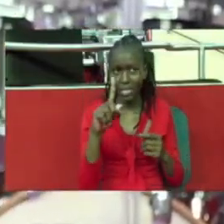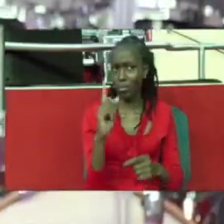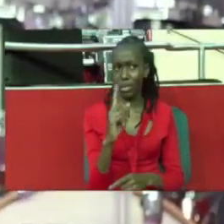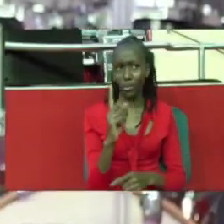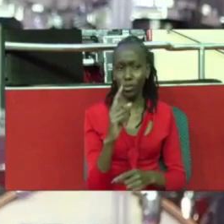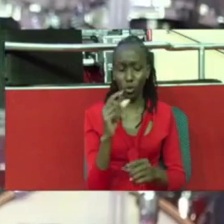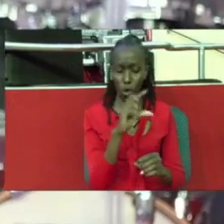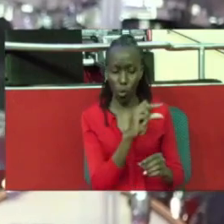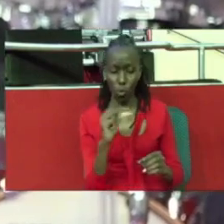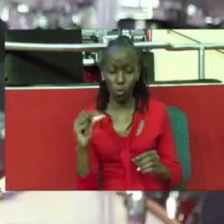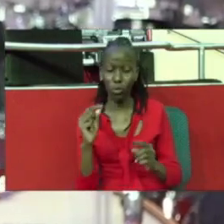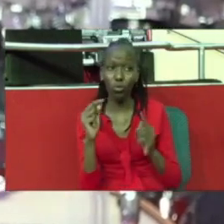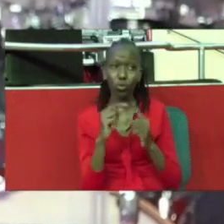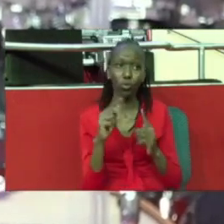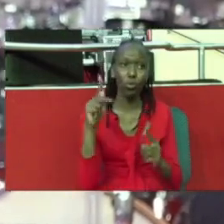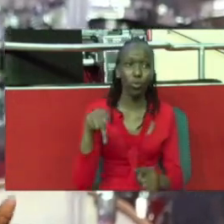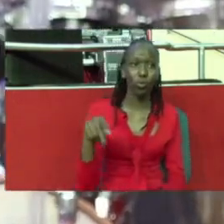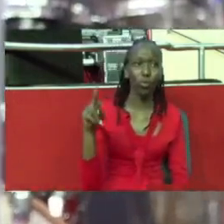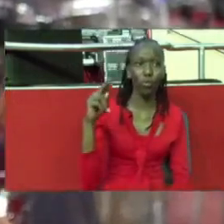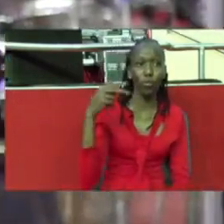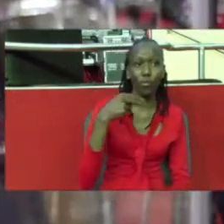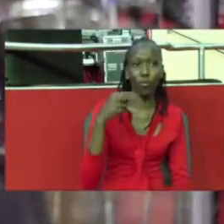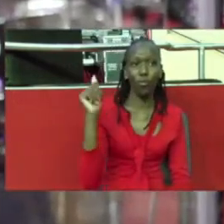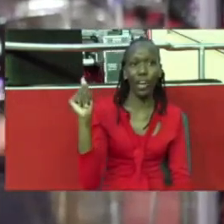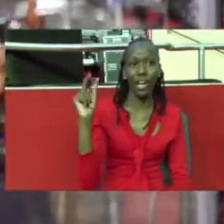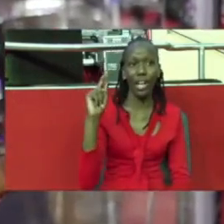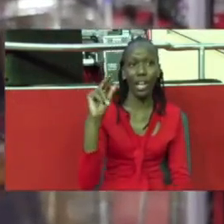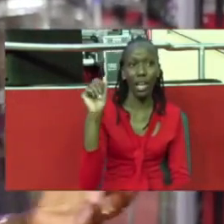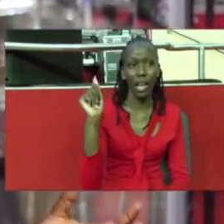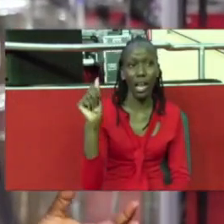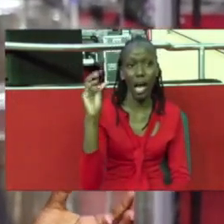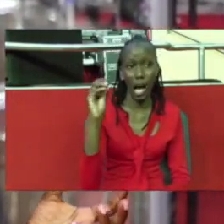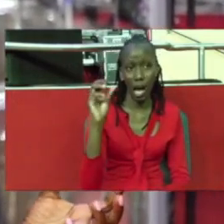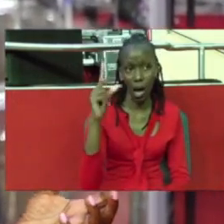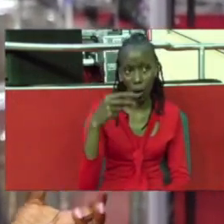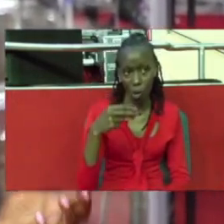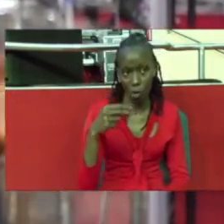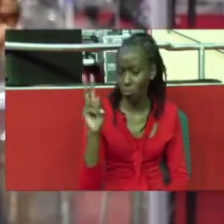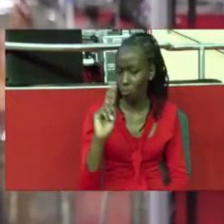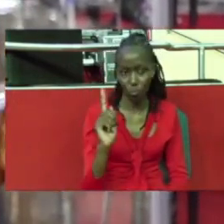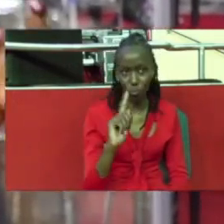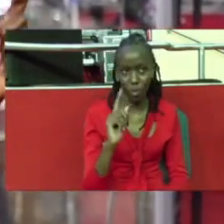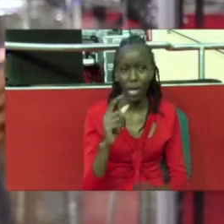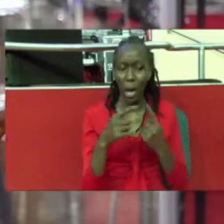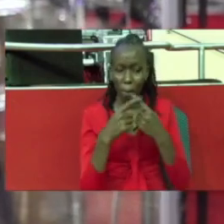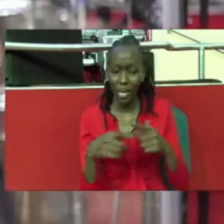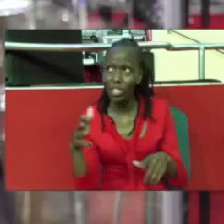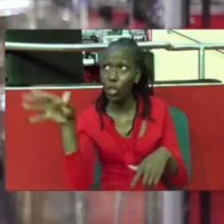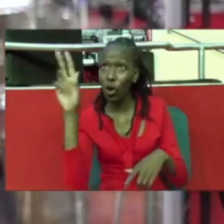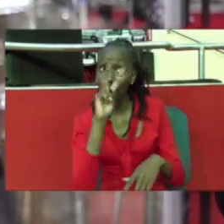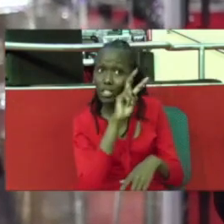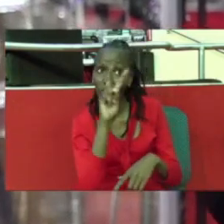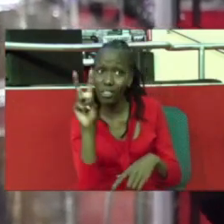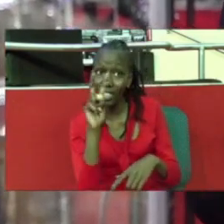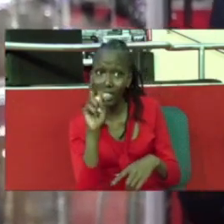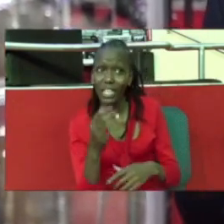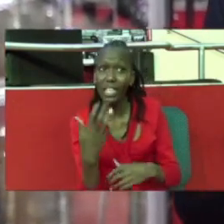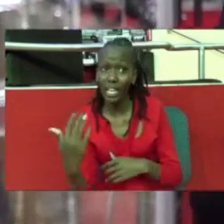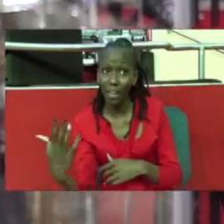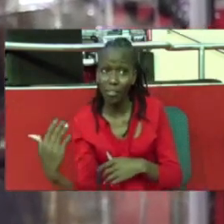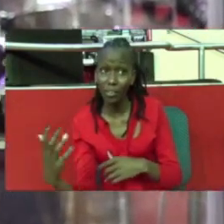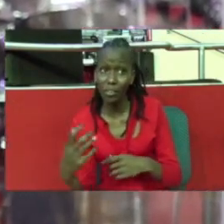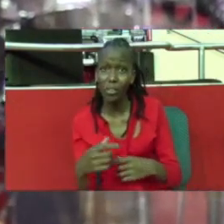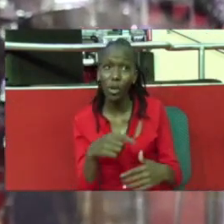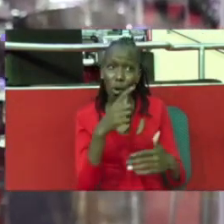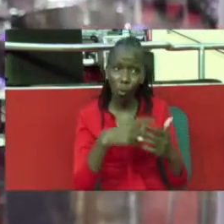right person. Lakini Mungu alikuwa ameona mtu aliyestahili. God had seen the vessel. Mungu alikuwa ameona chombo. That he wanted to use. Alichotaka kutumia. You are